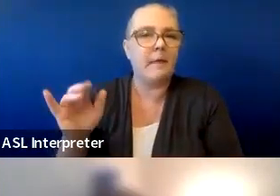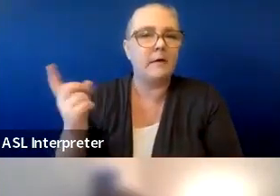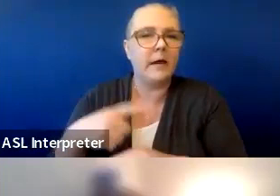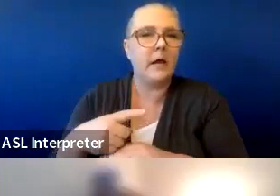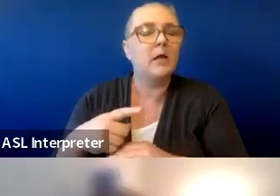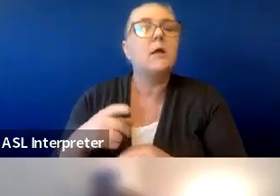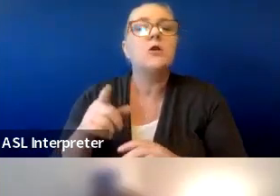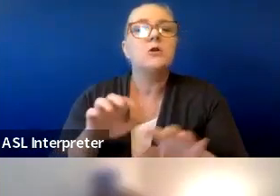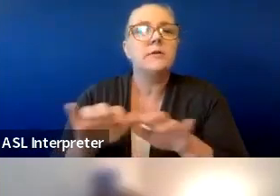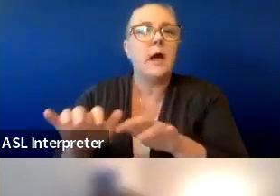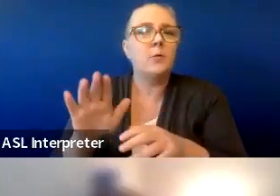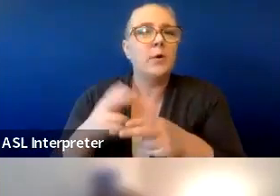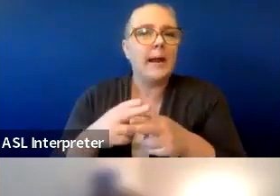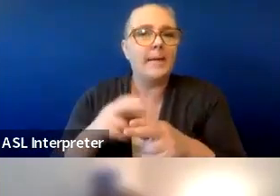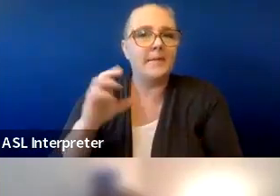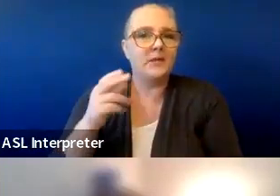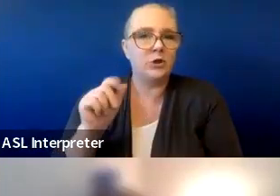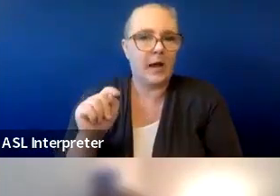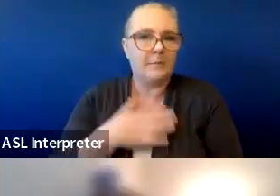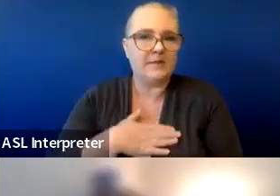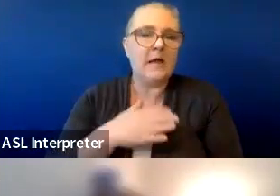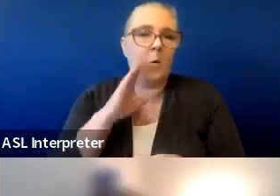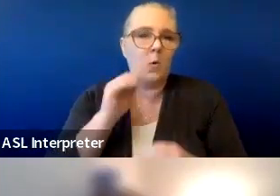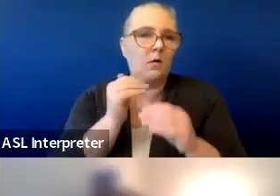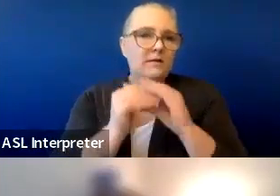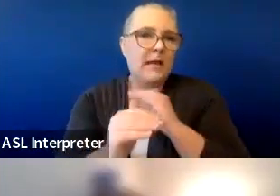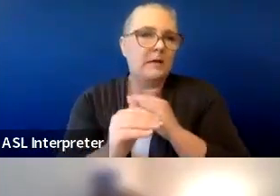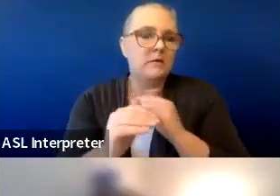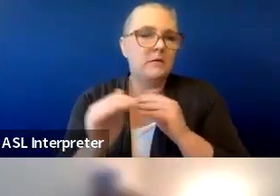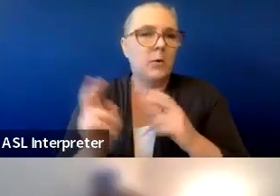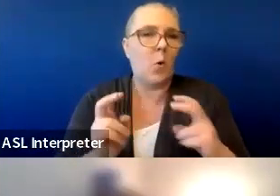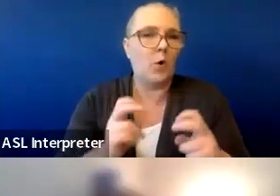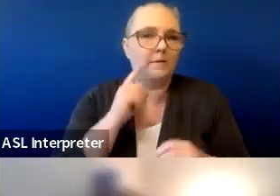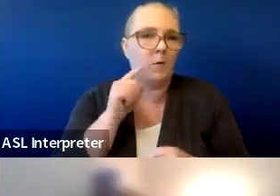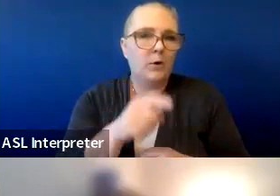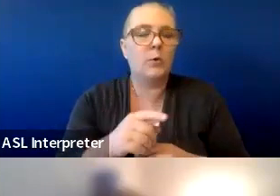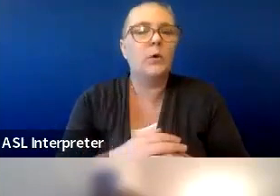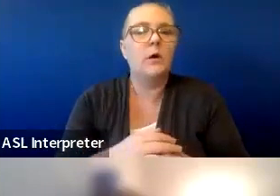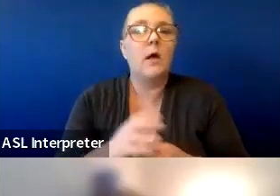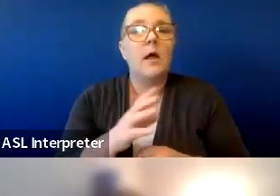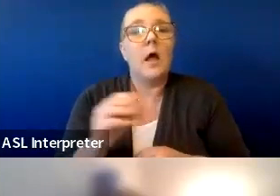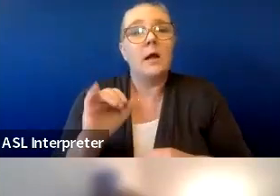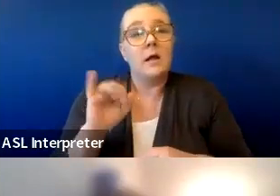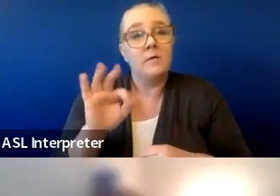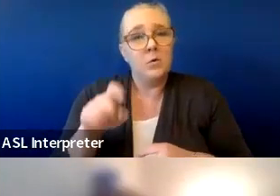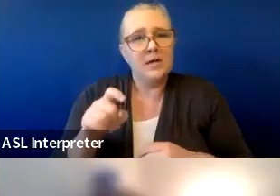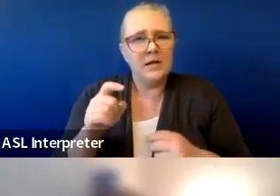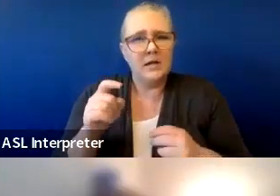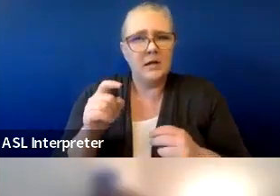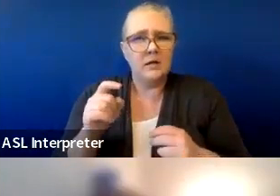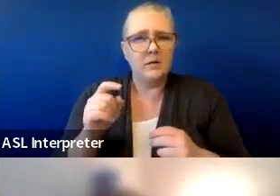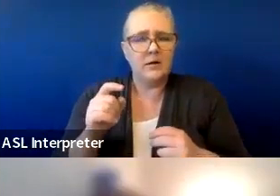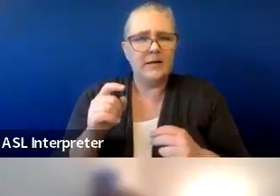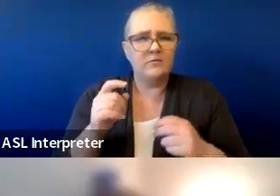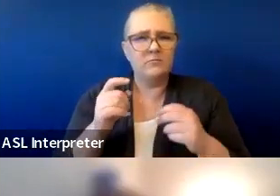name in the chat and I can send that to you. And also if you need information on how to send your information